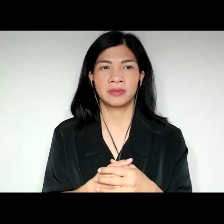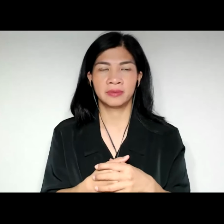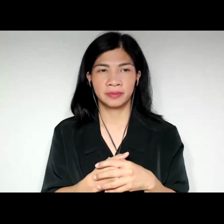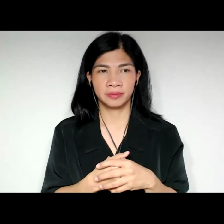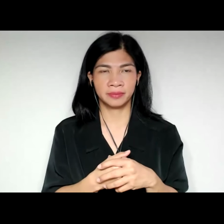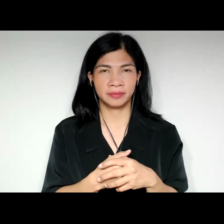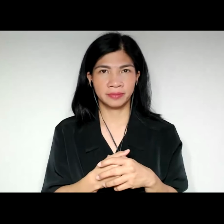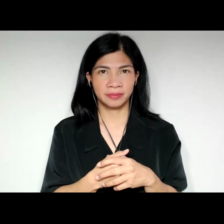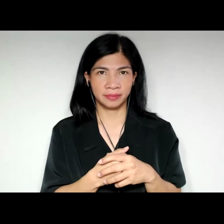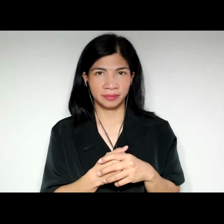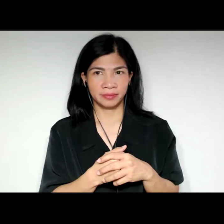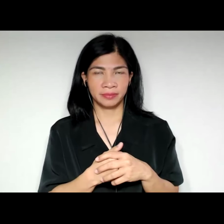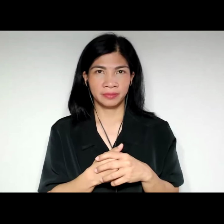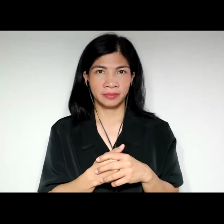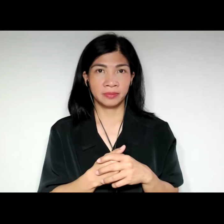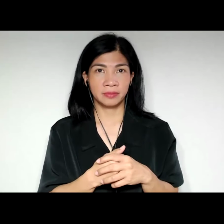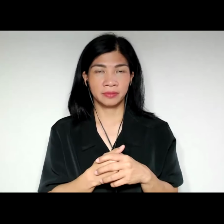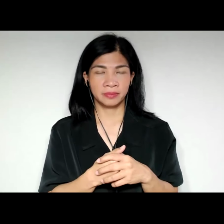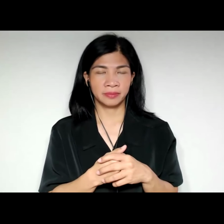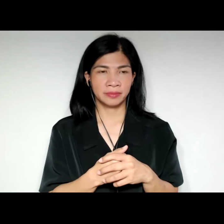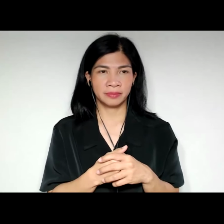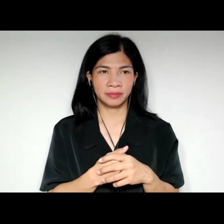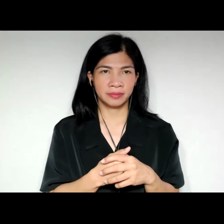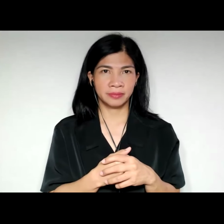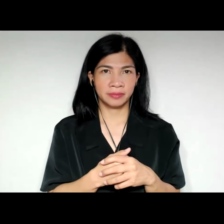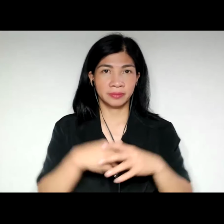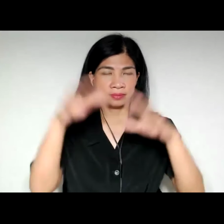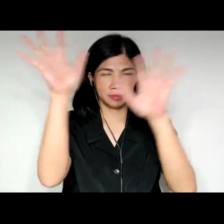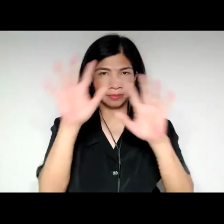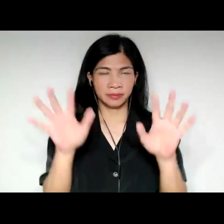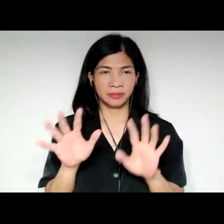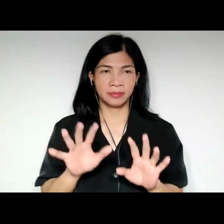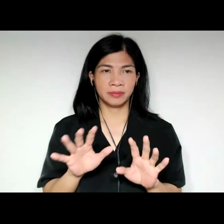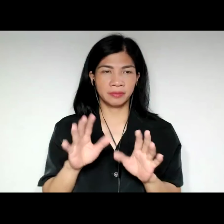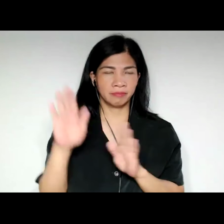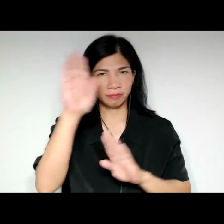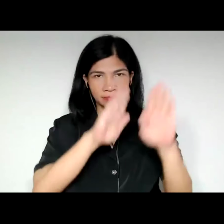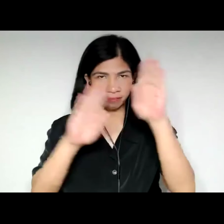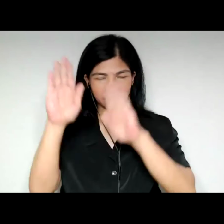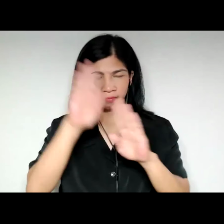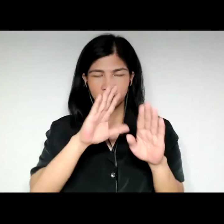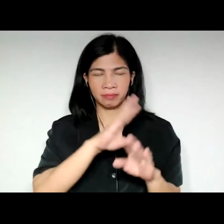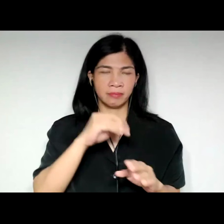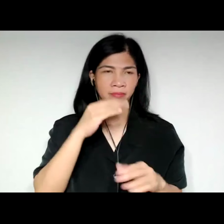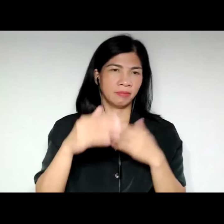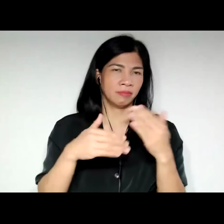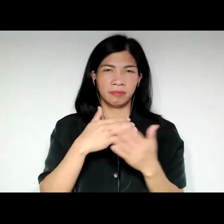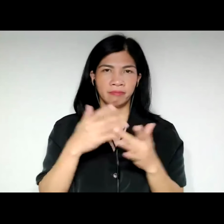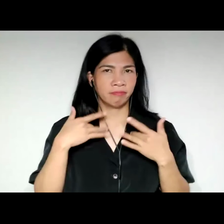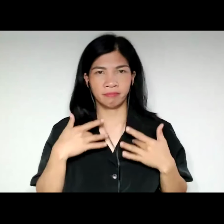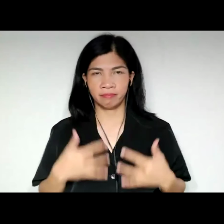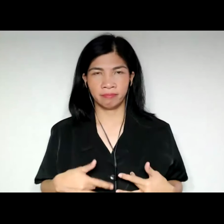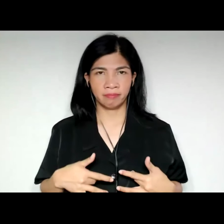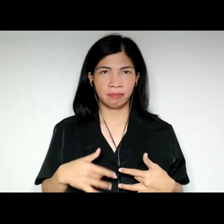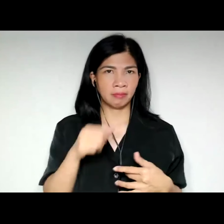shall we say, climate anxiety and all this desperation or hopeless, it doesn't